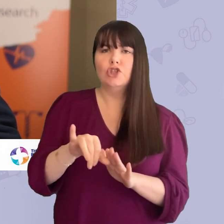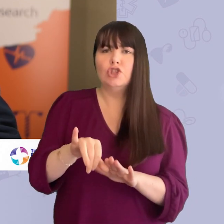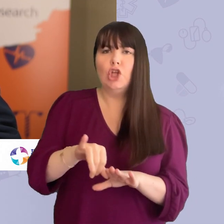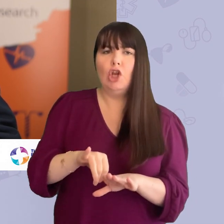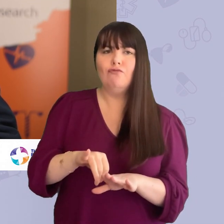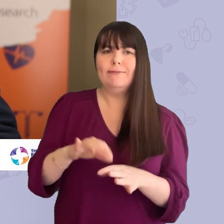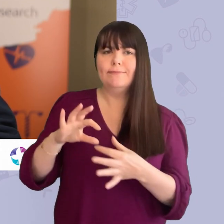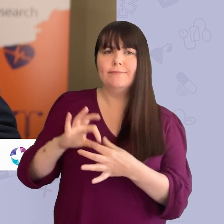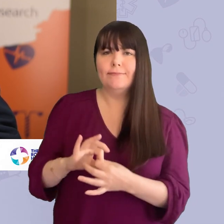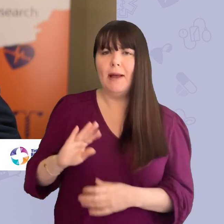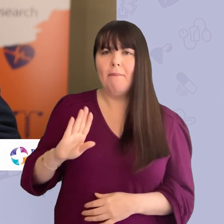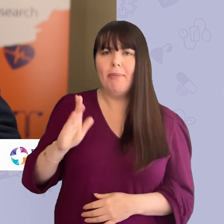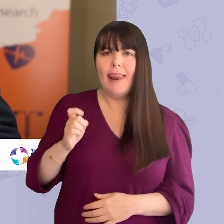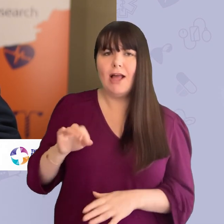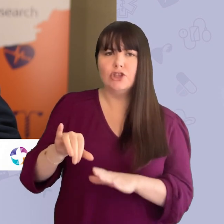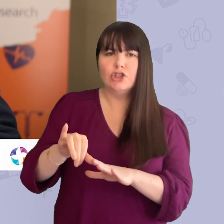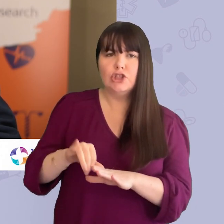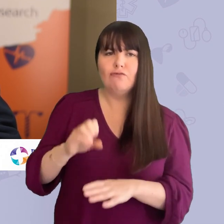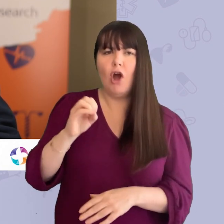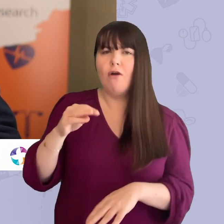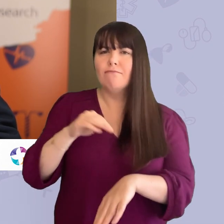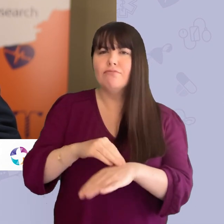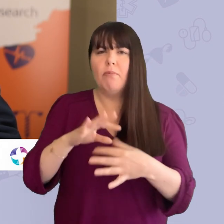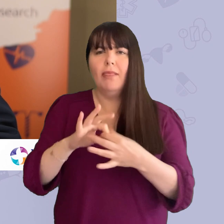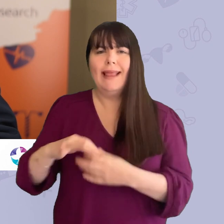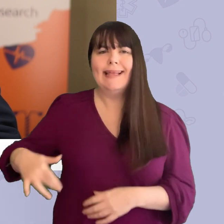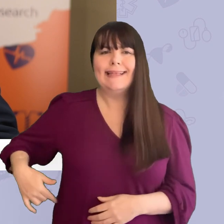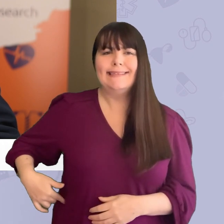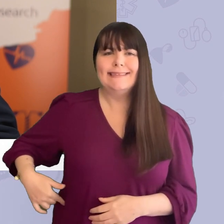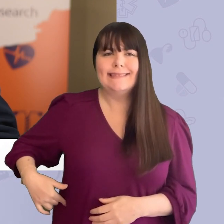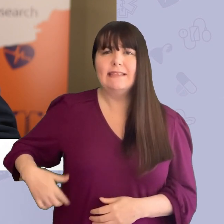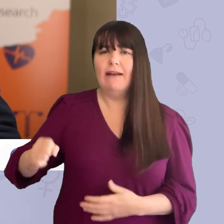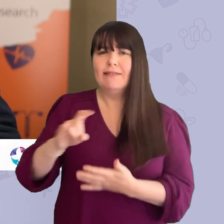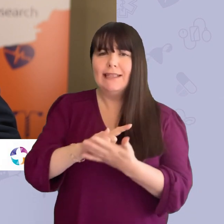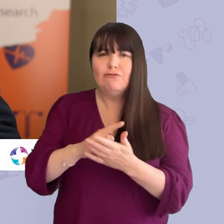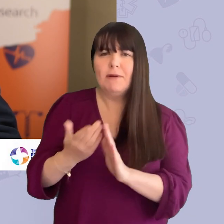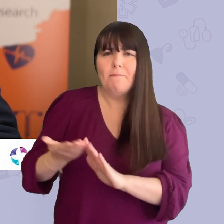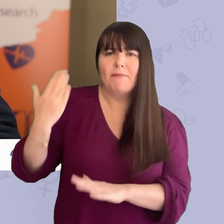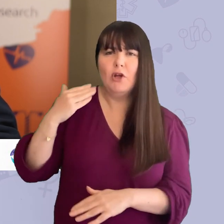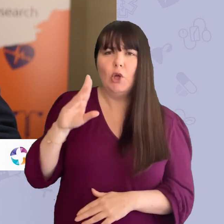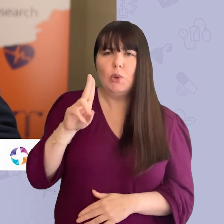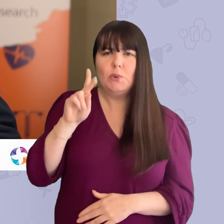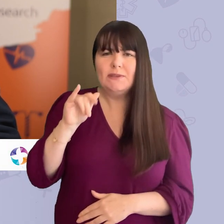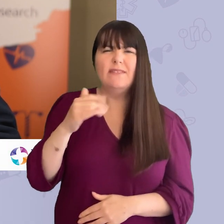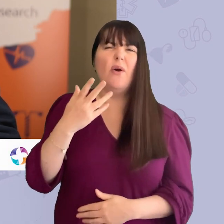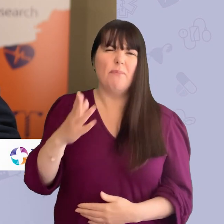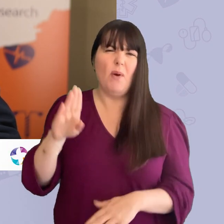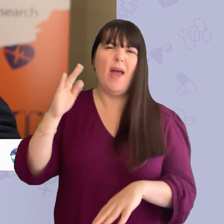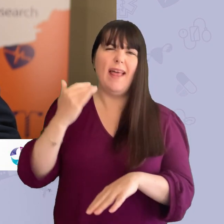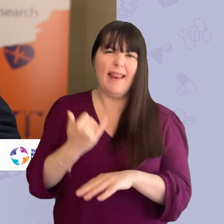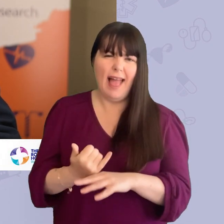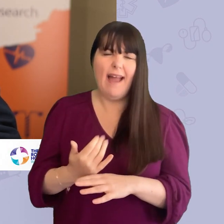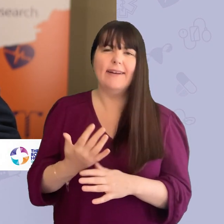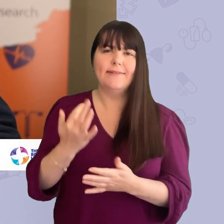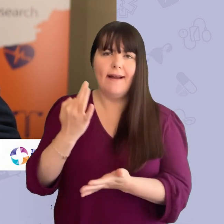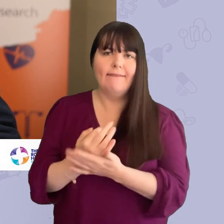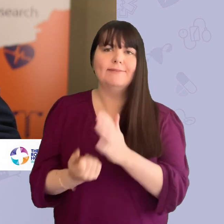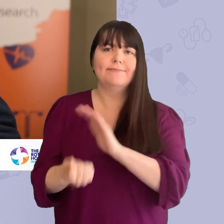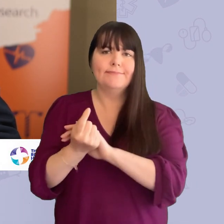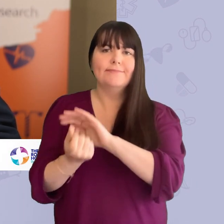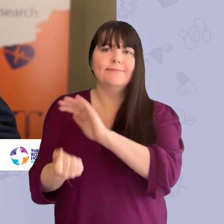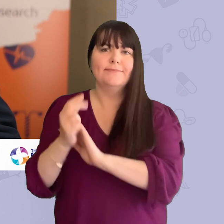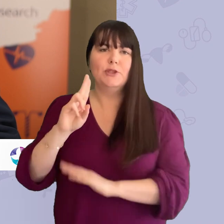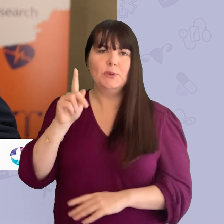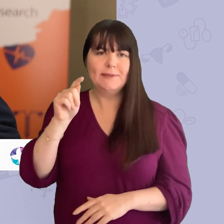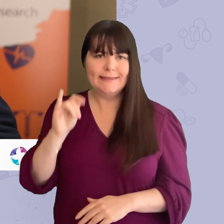problems with your kidneys in the past, or a history of having recurrent urinary tract infections, then they are unfortunately going to be more likely to